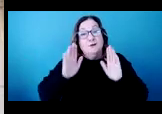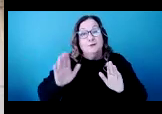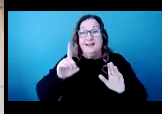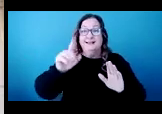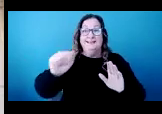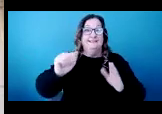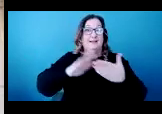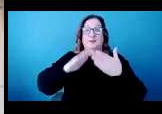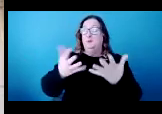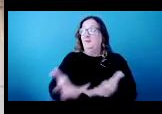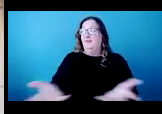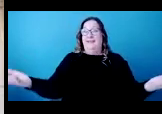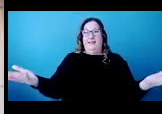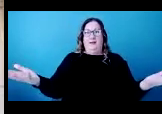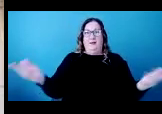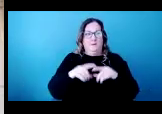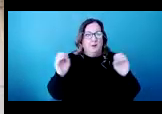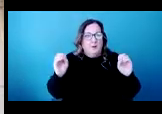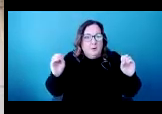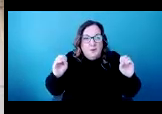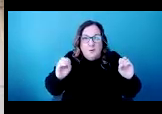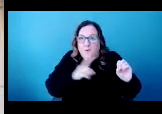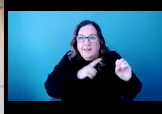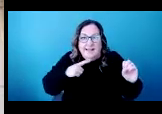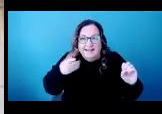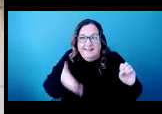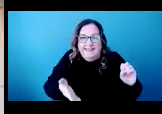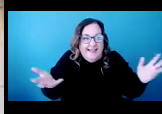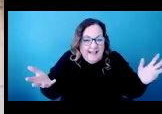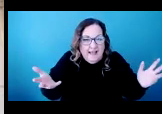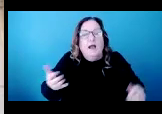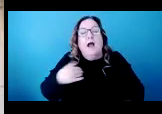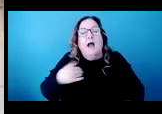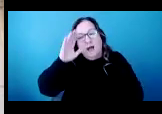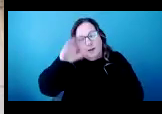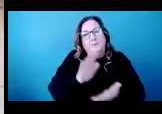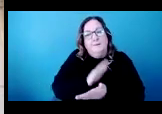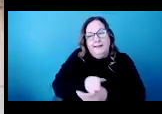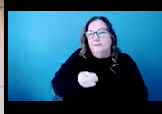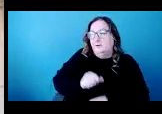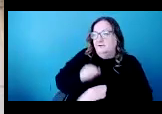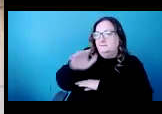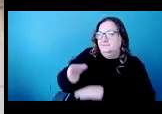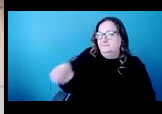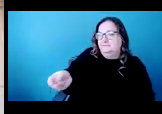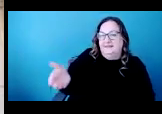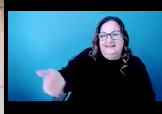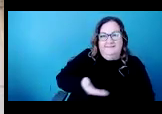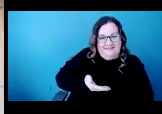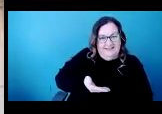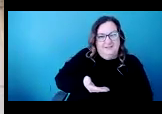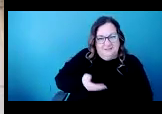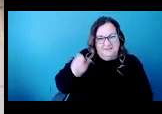community shows up, but if they don't know that we're there, I mean, I know they've all gotten an invitation from the Legislative